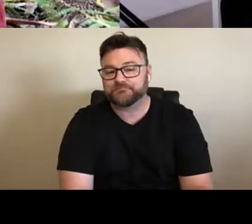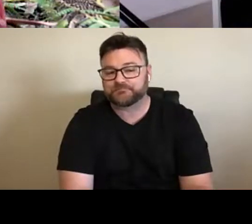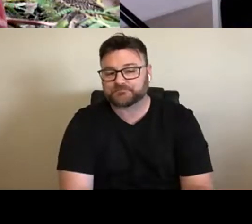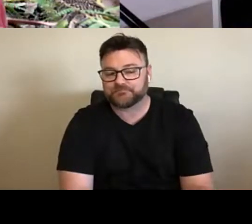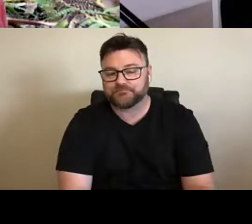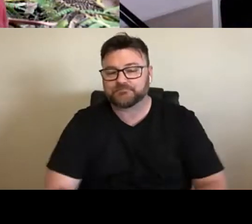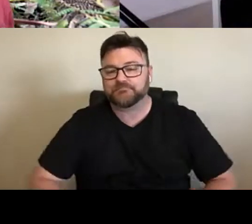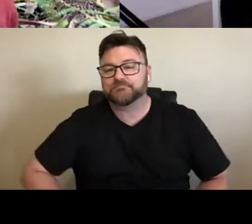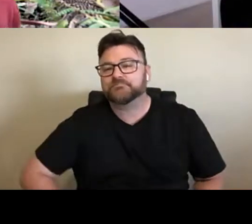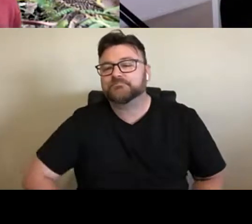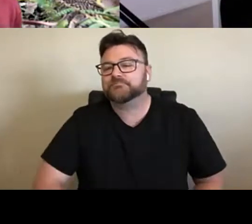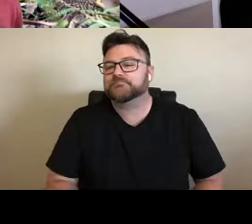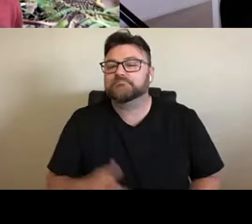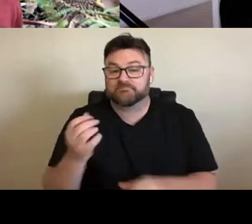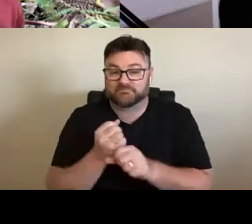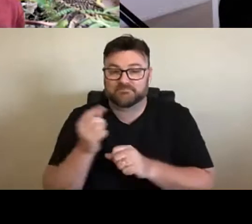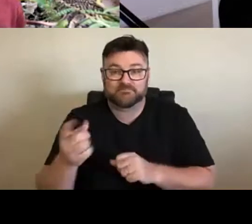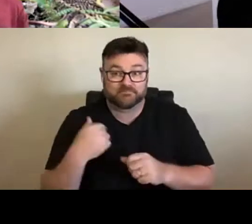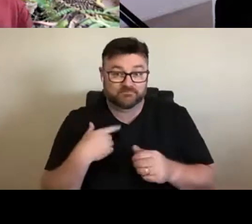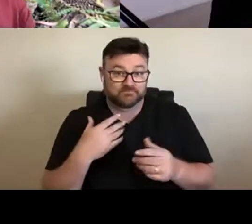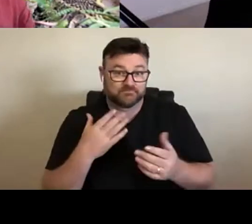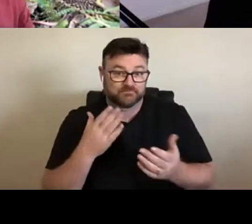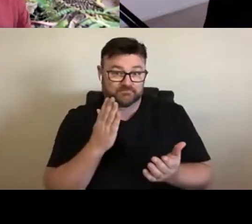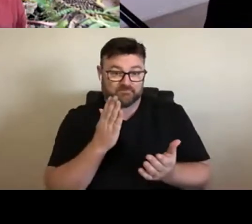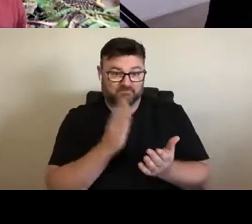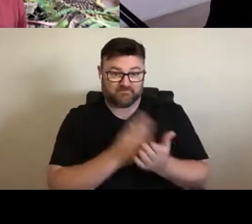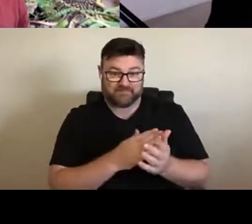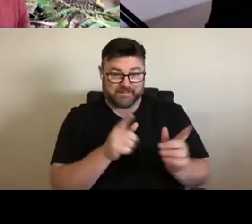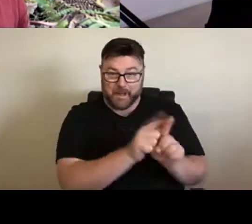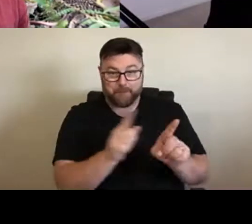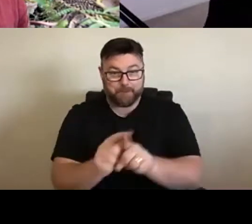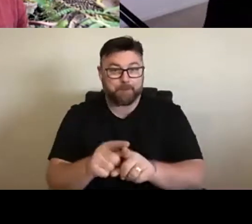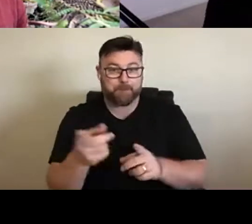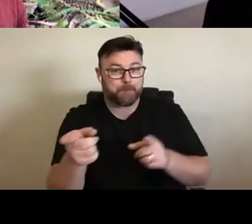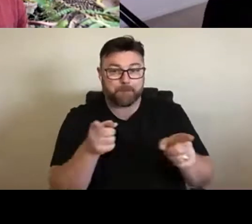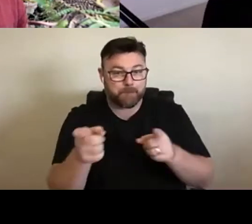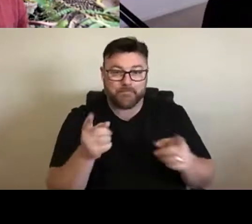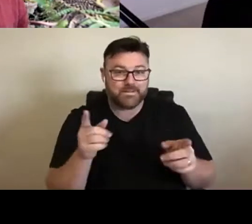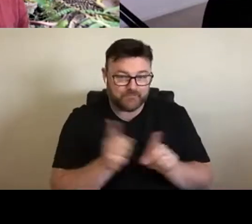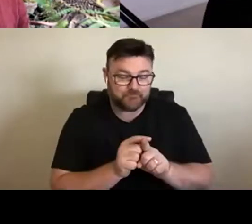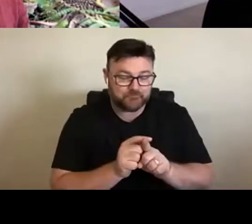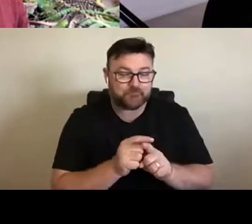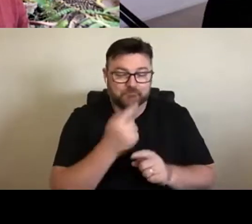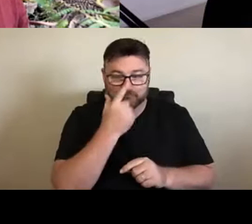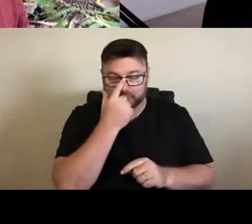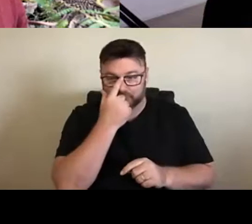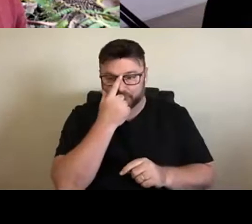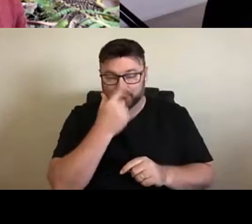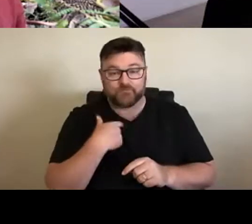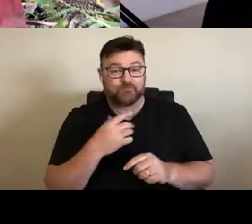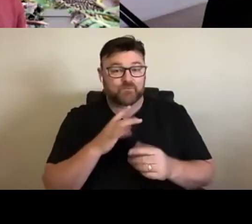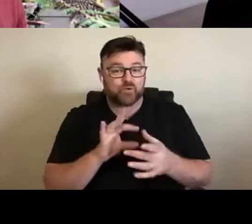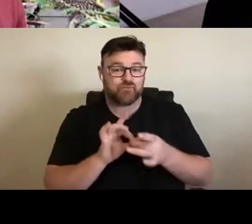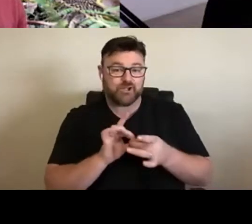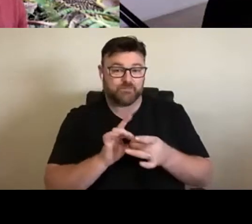Yeah, my reflections just extend both Bronwyn's and Jacqueline's, that yeah, this relationship with place, it's